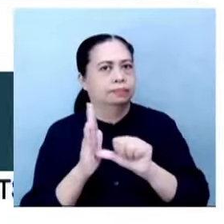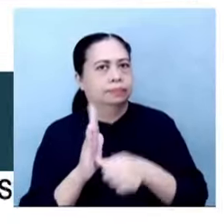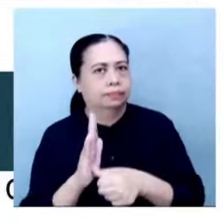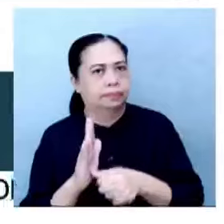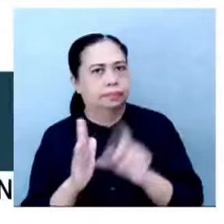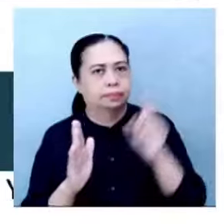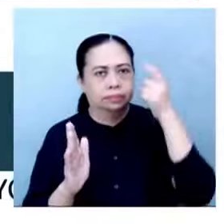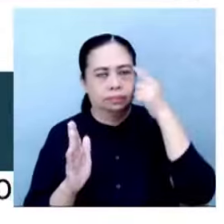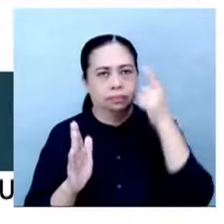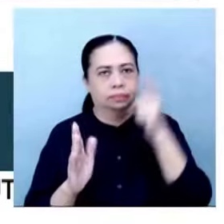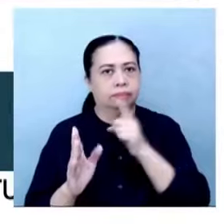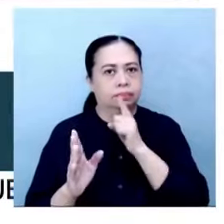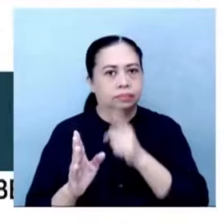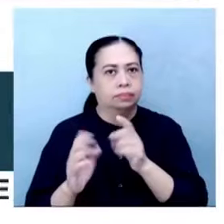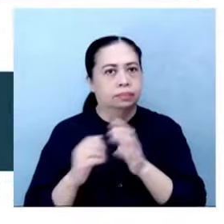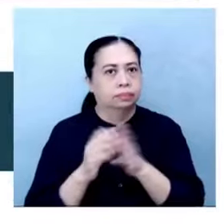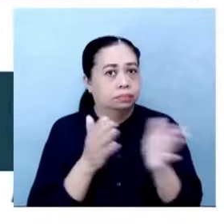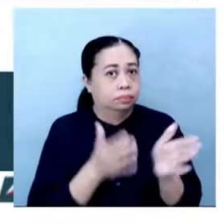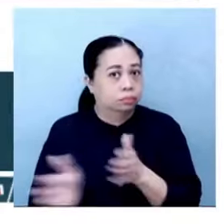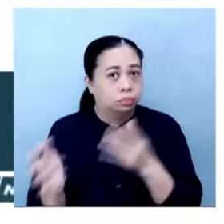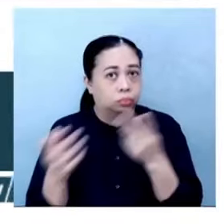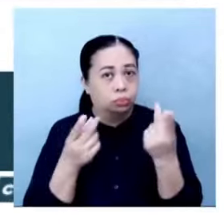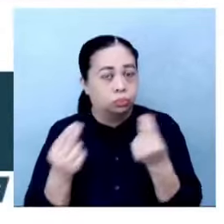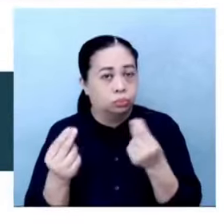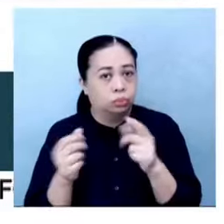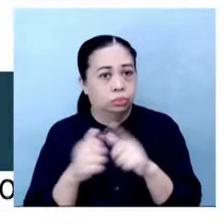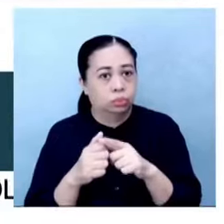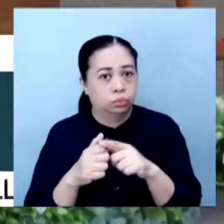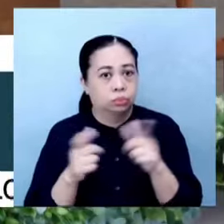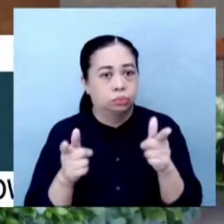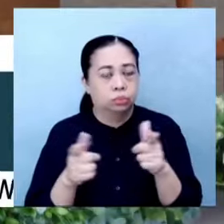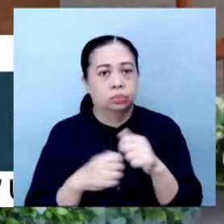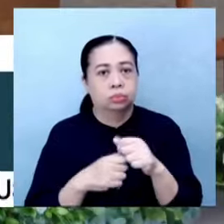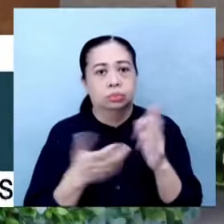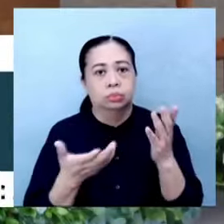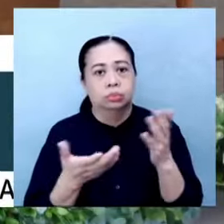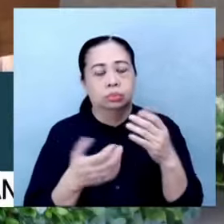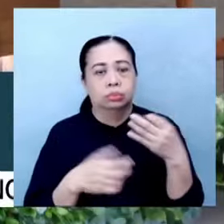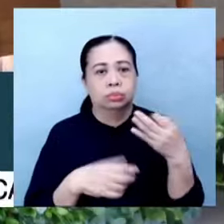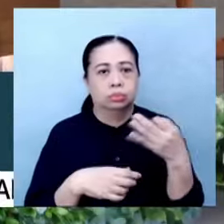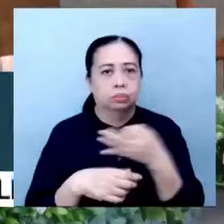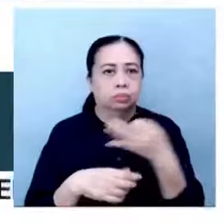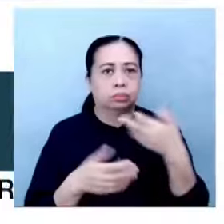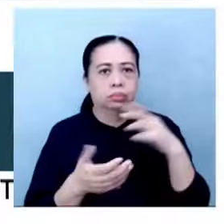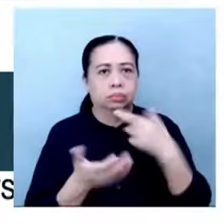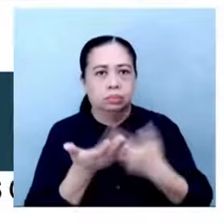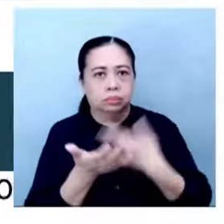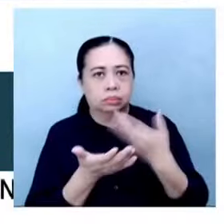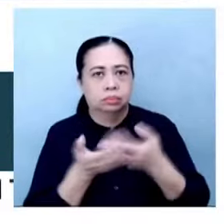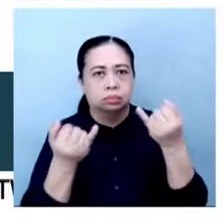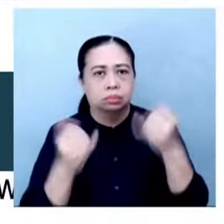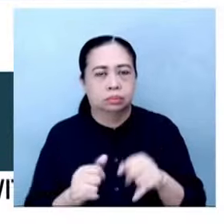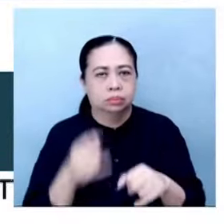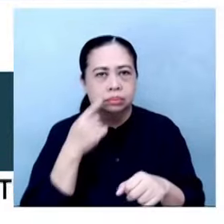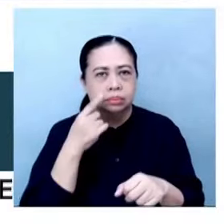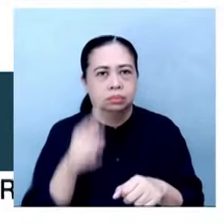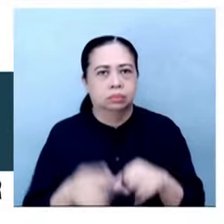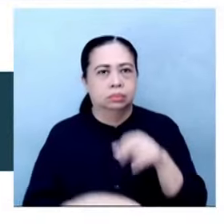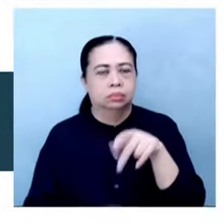government plans to do on fish and rice issues. I see this State of the Nation